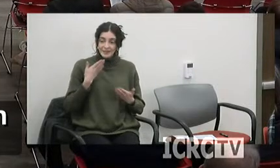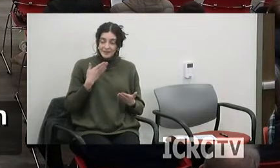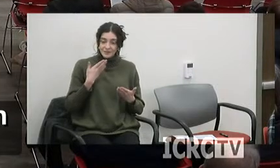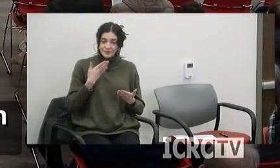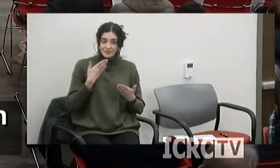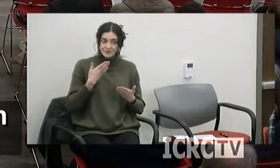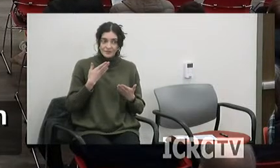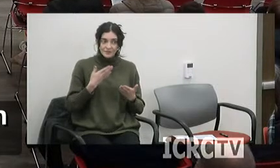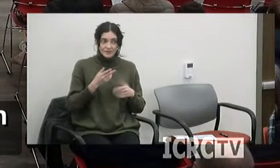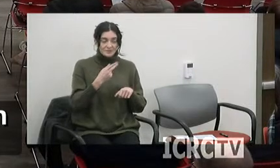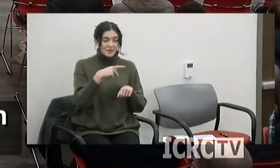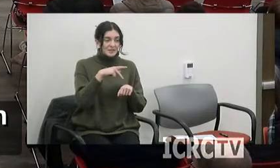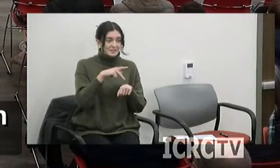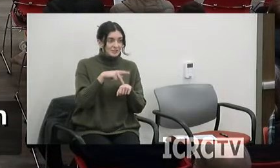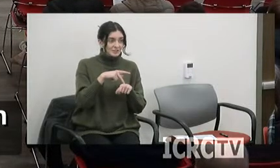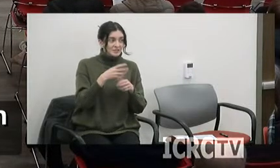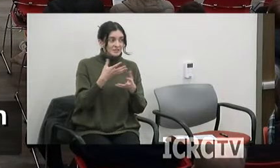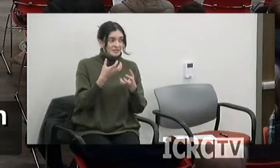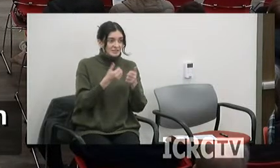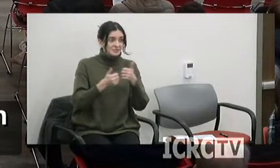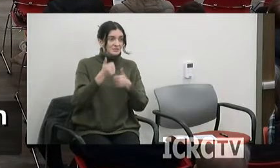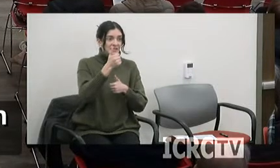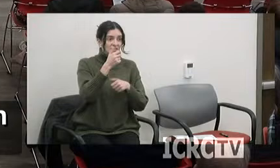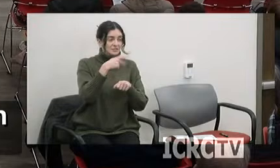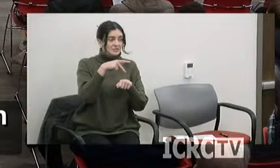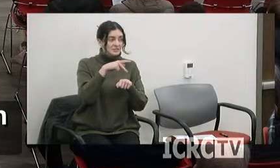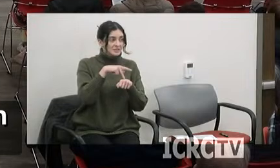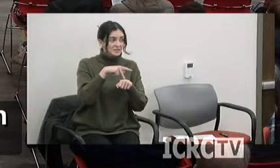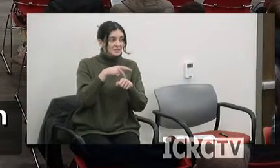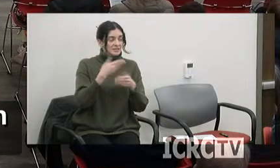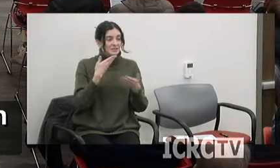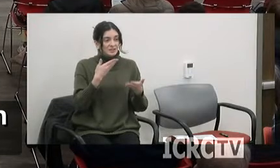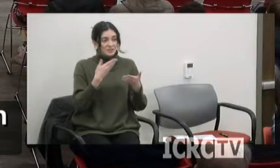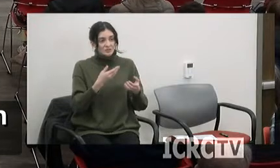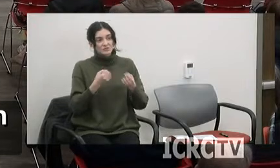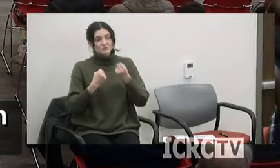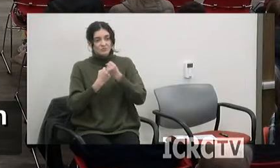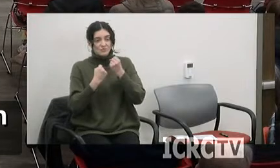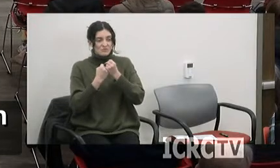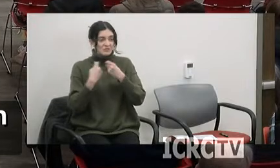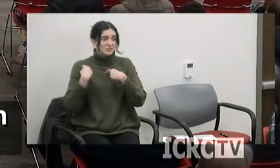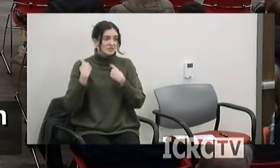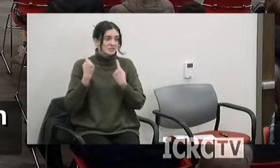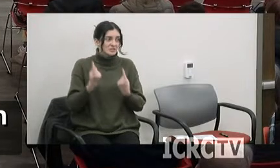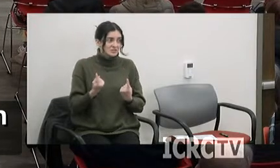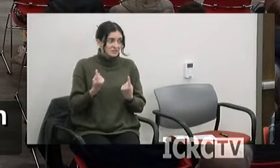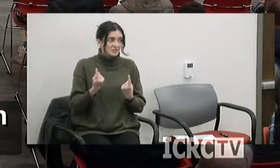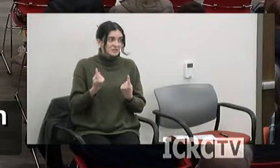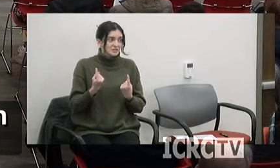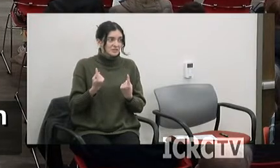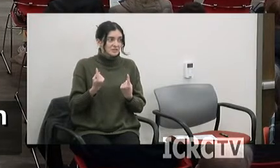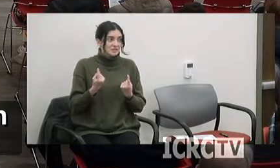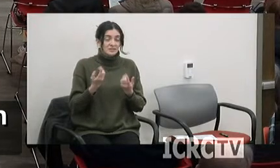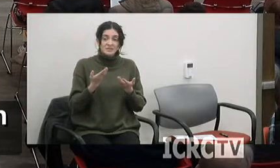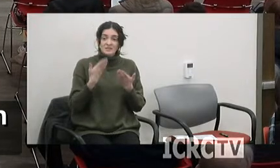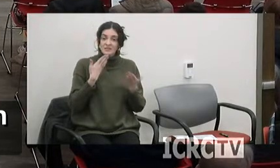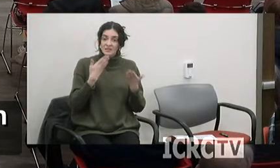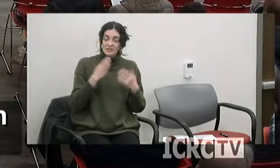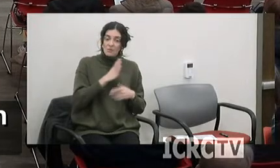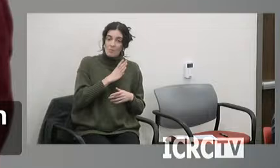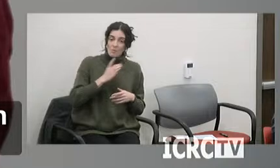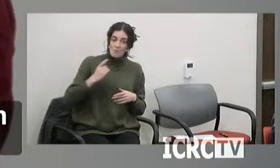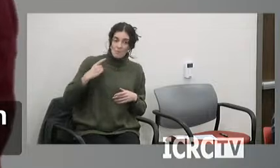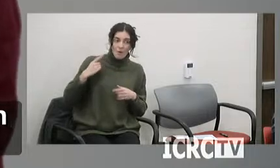Thank you, Superintendent Spicer, for this opportunity to again address the board and CAC activities. And you, the board, thank you for your continued interest